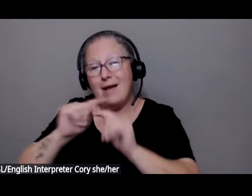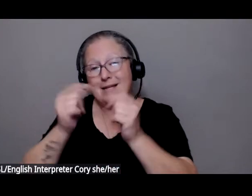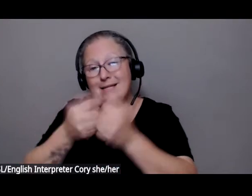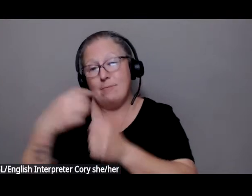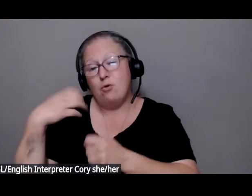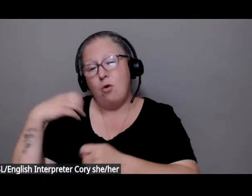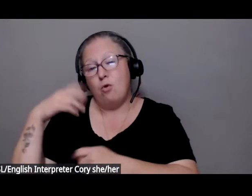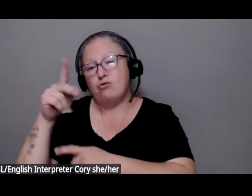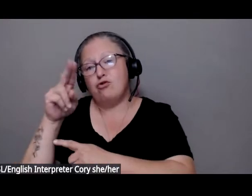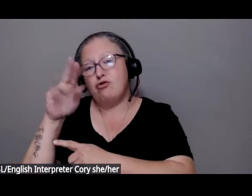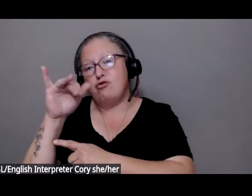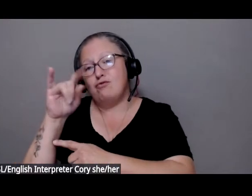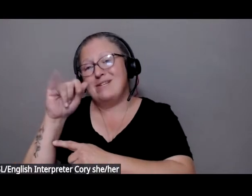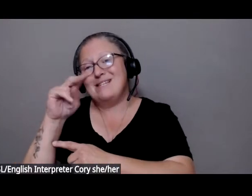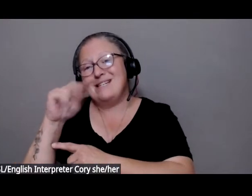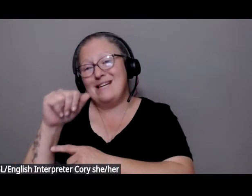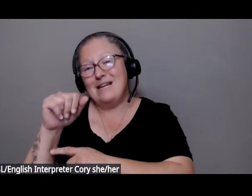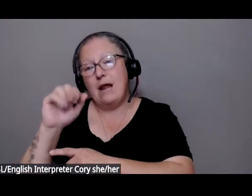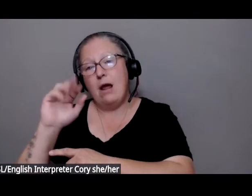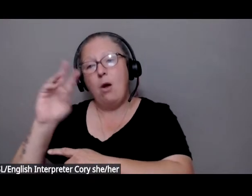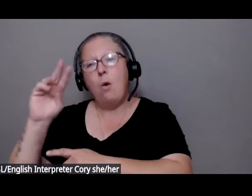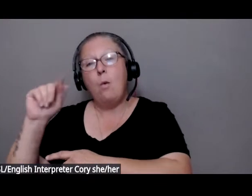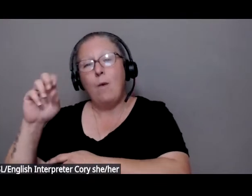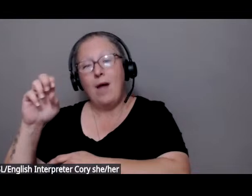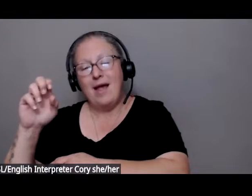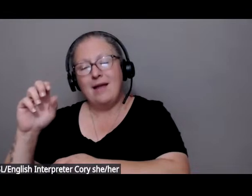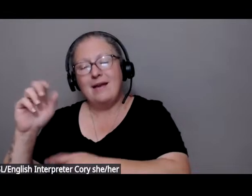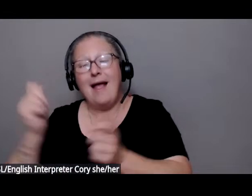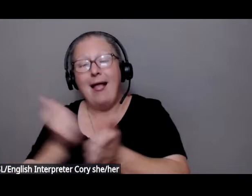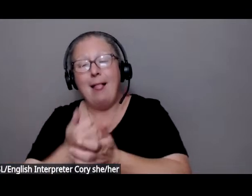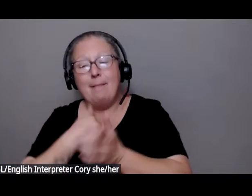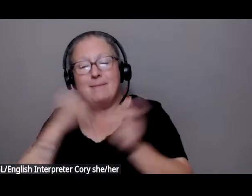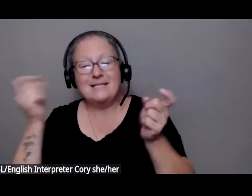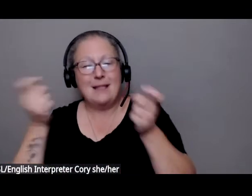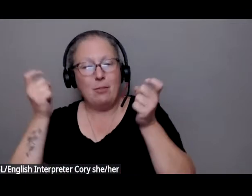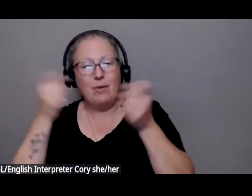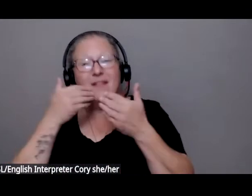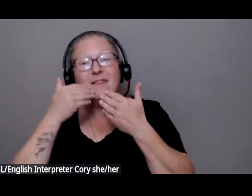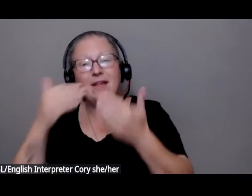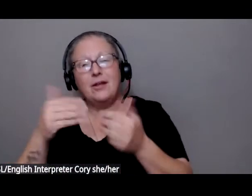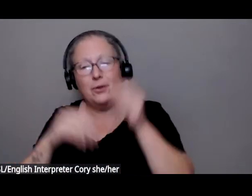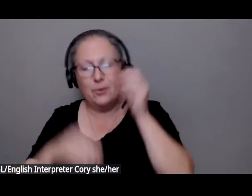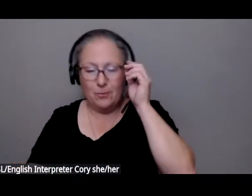Christina Wade, to the podium to help us celebrate. Thank you.